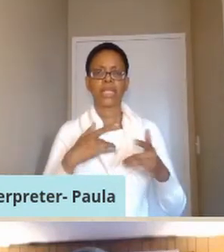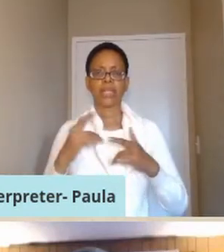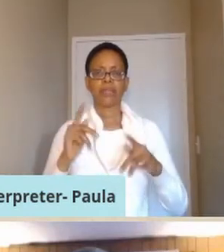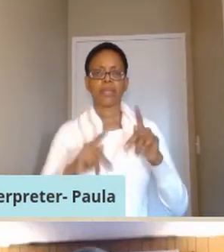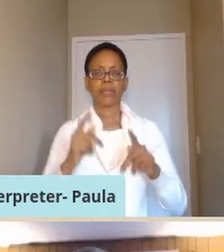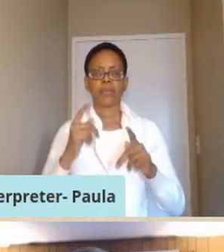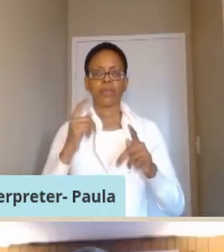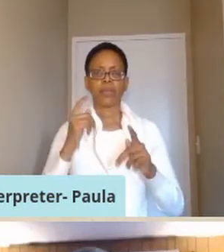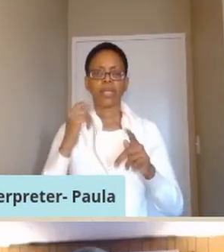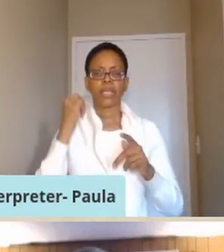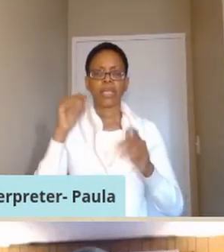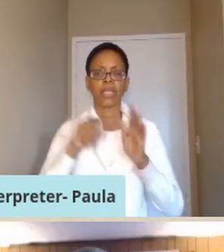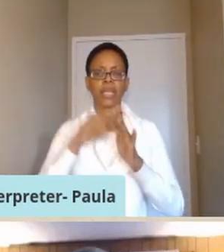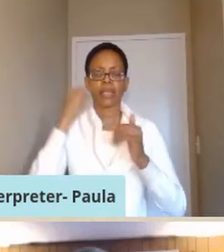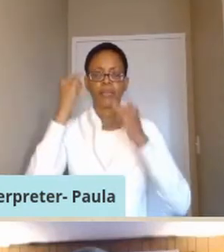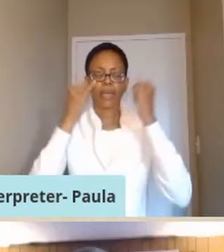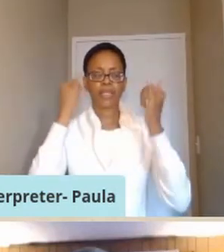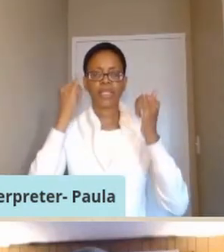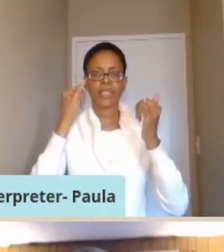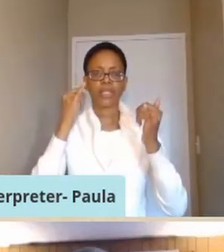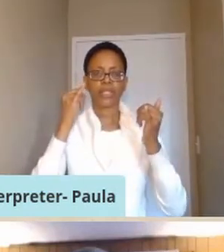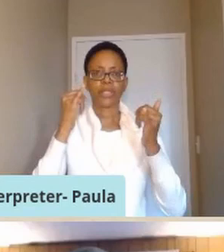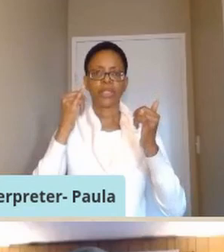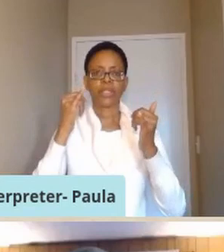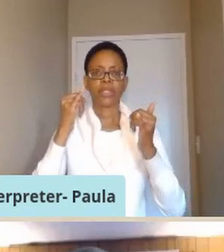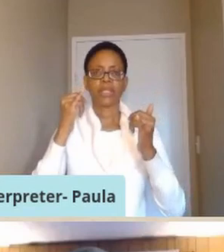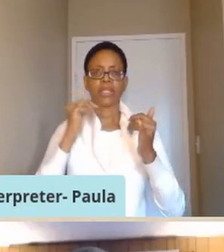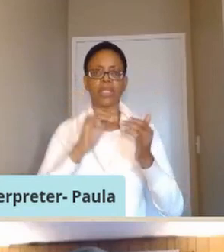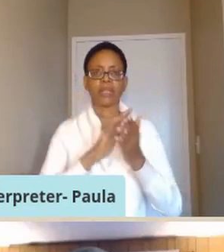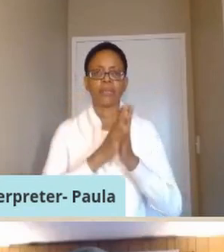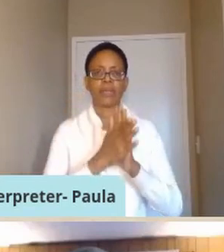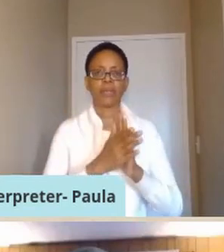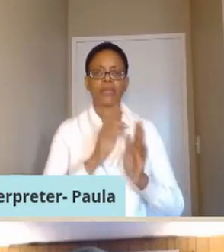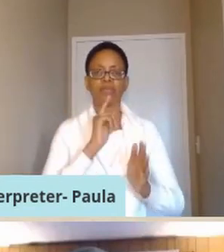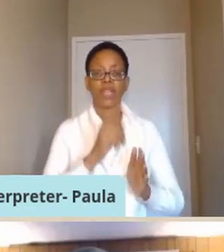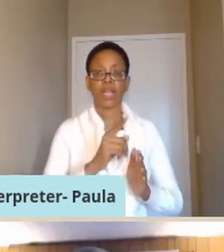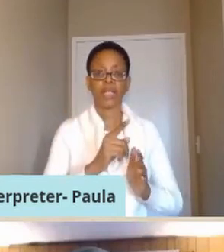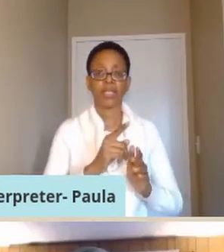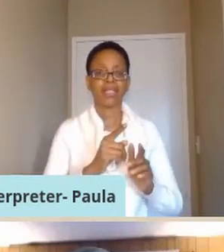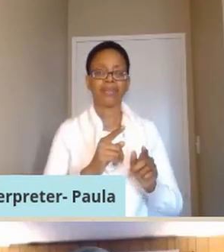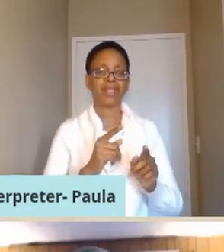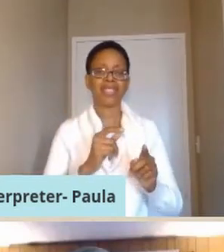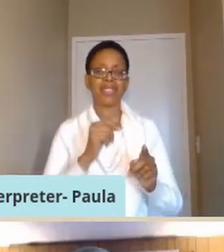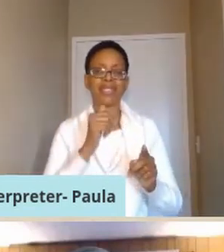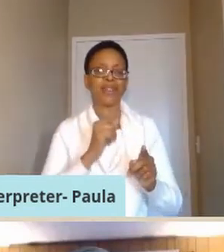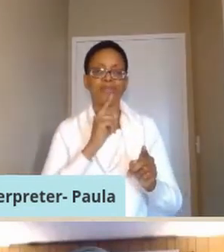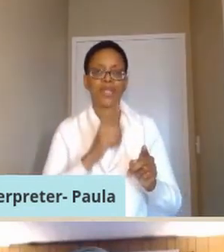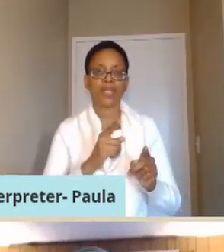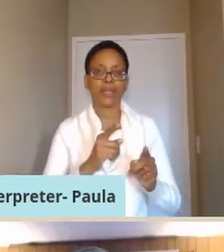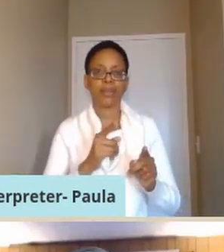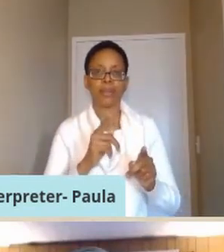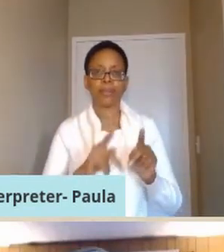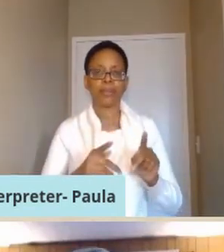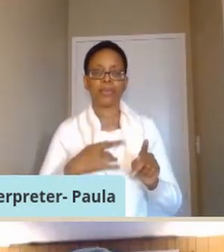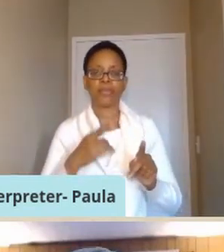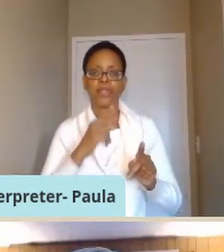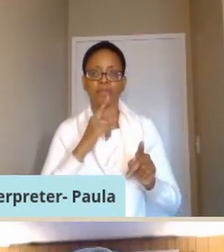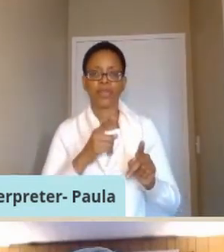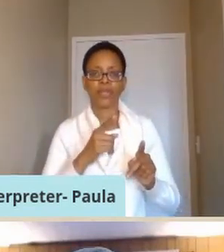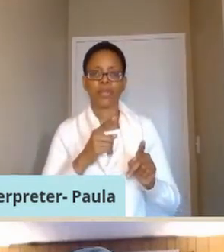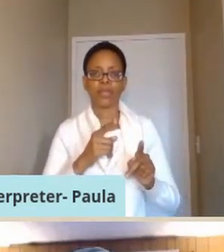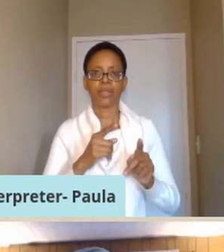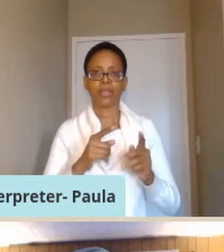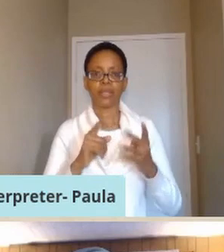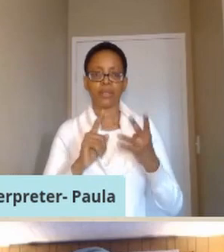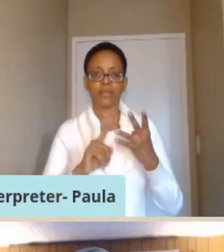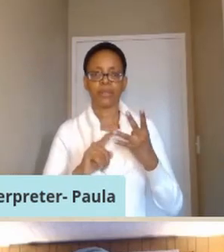and transformed to the reality which is actually does not exist. So step 4, discovering unused